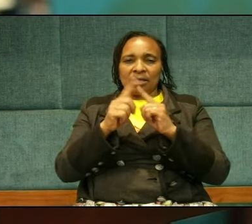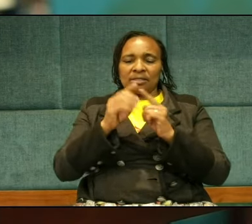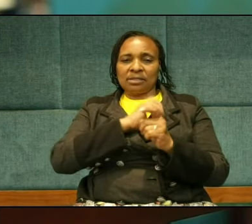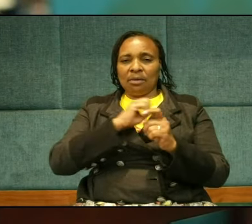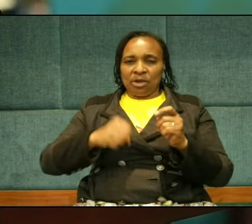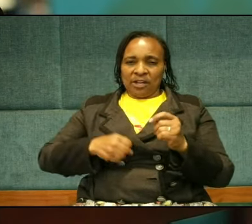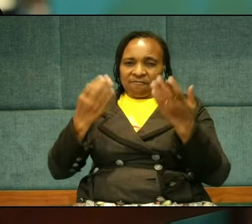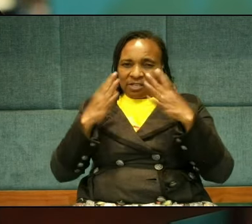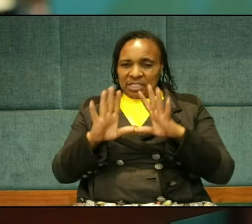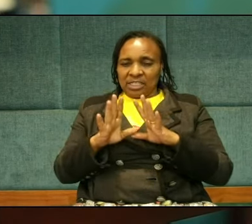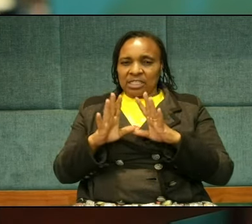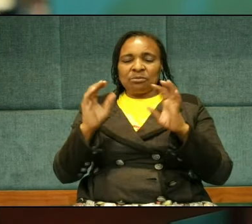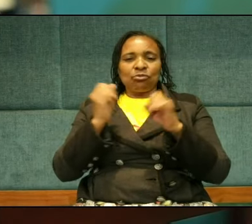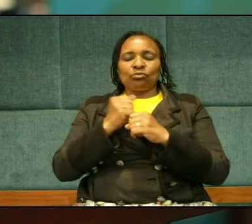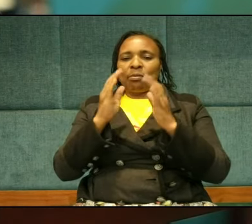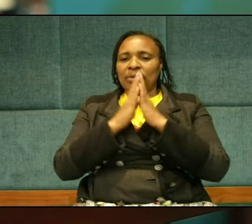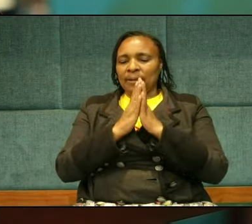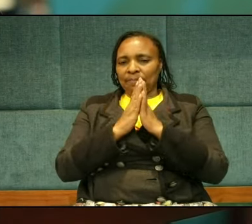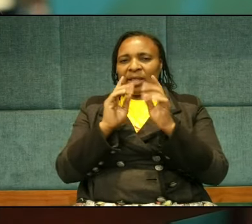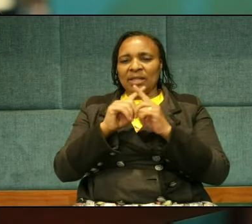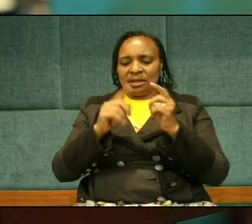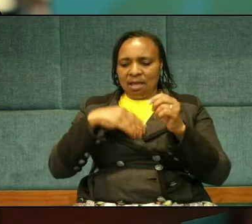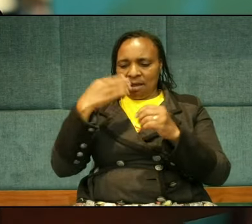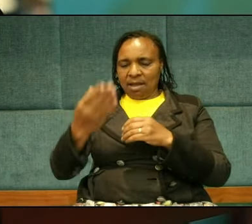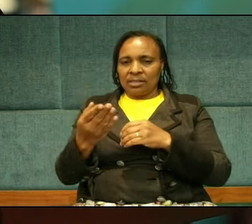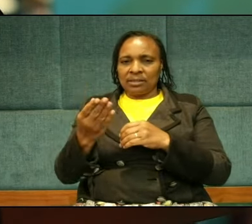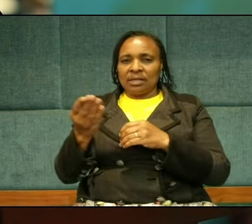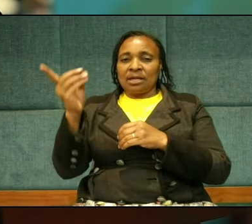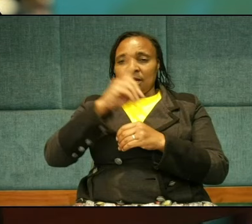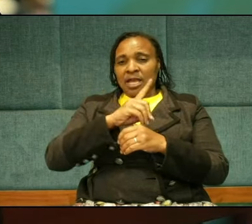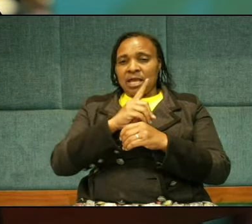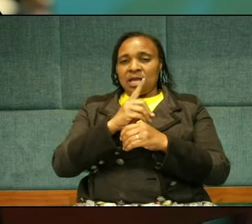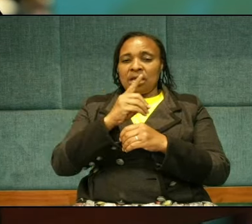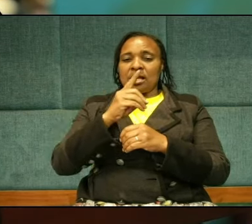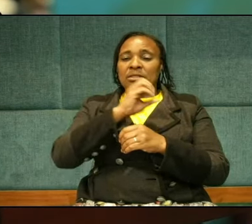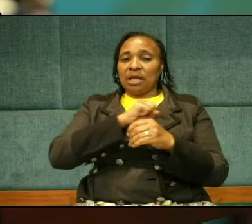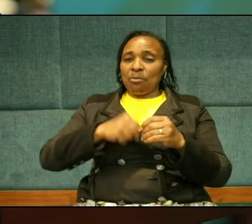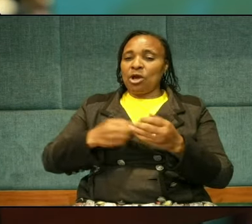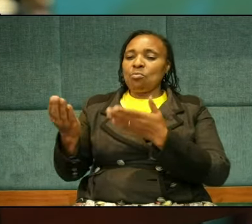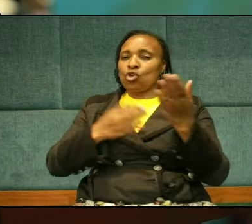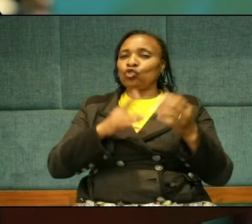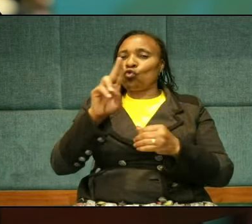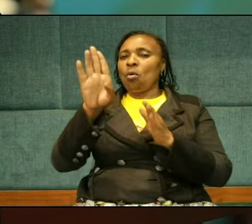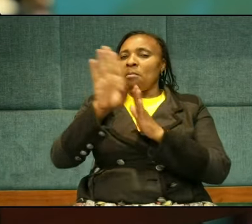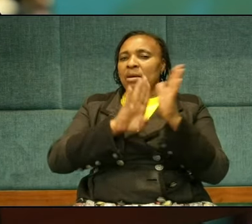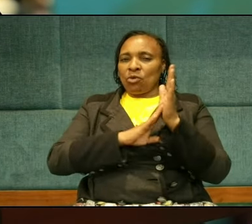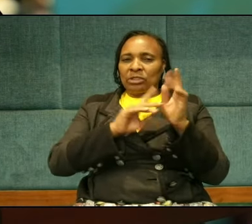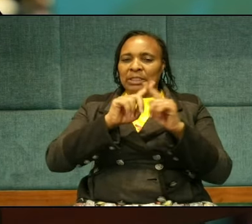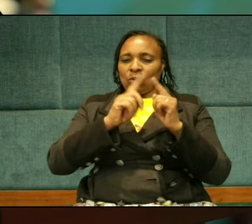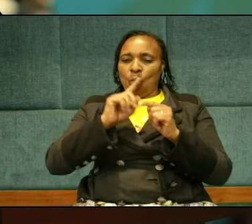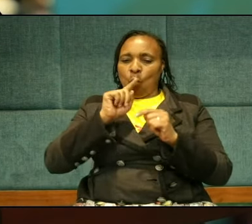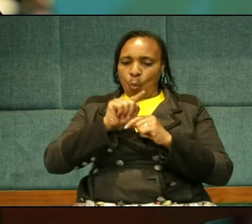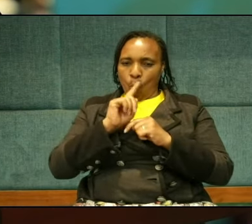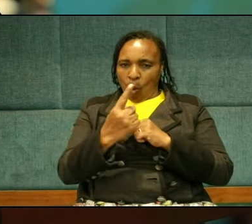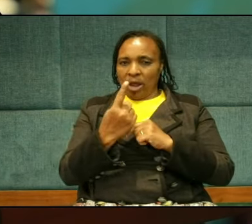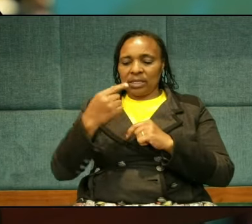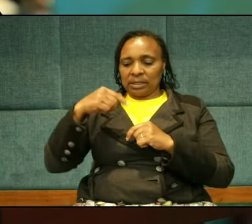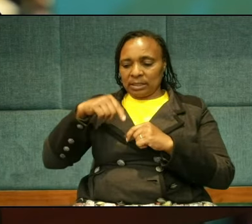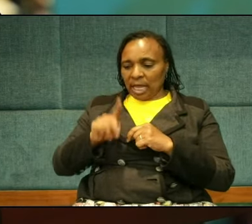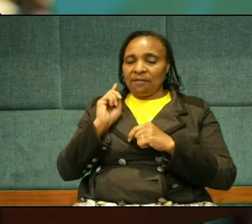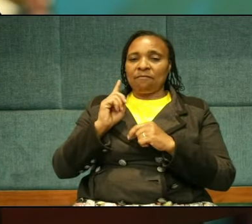pray. The next day, Samuel put 2 Bibles in his backpack when he went to school, one for himself and his new